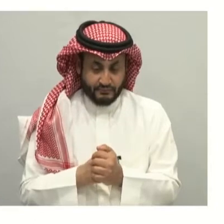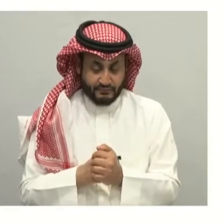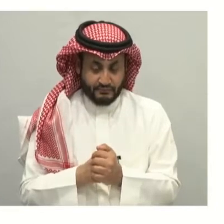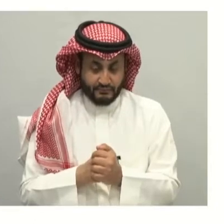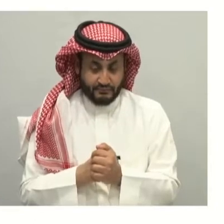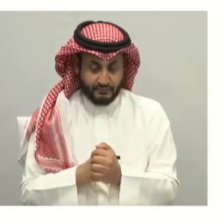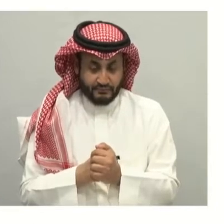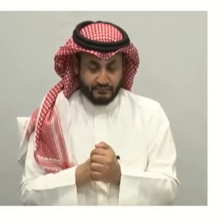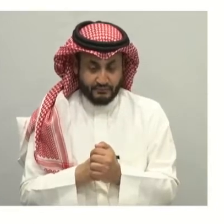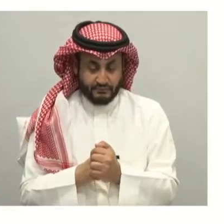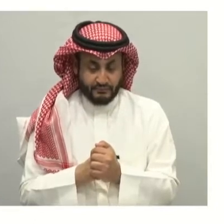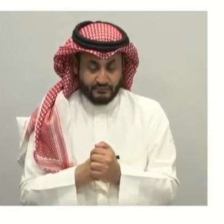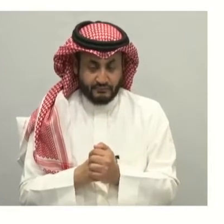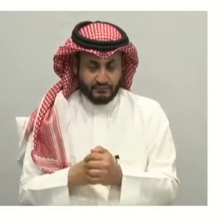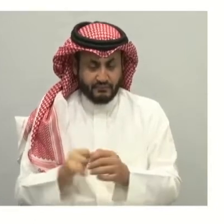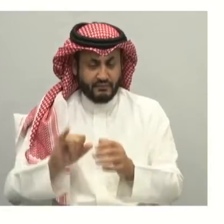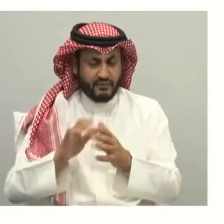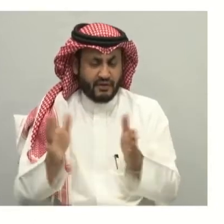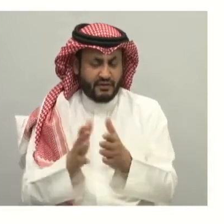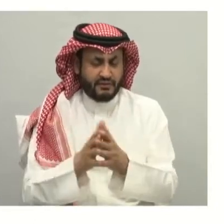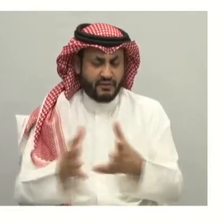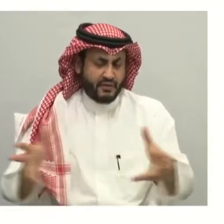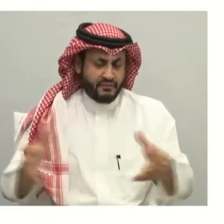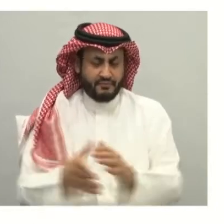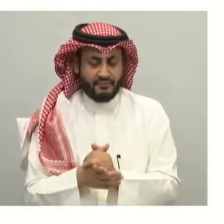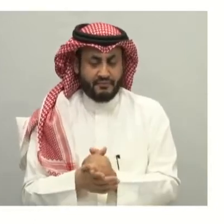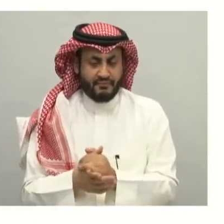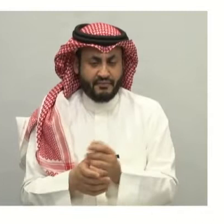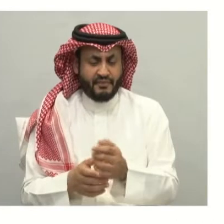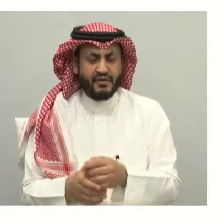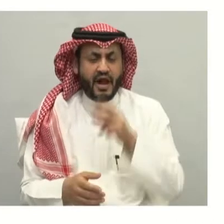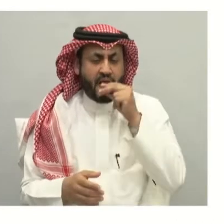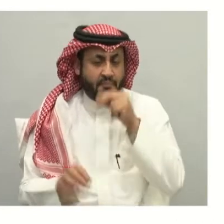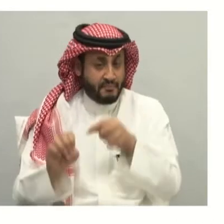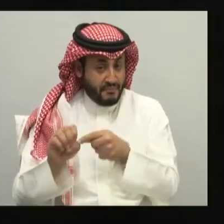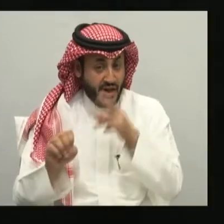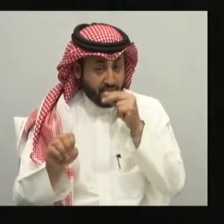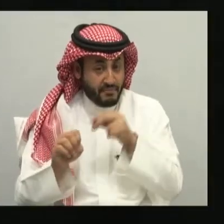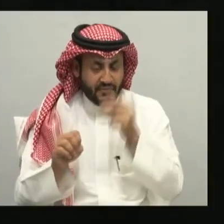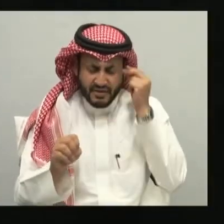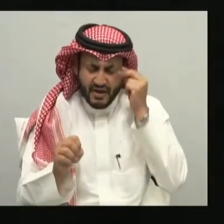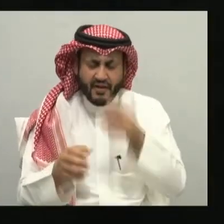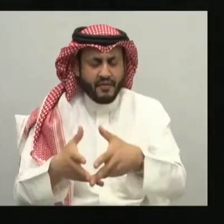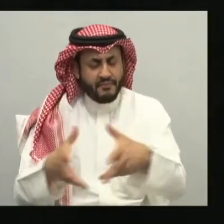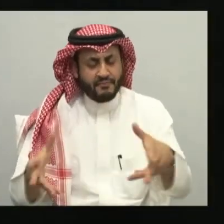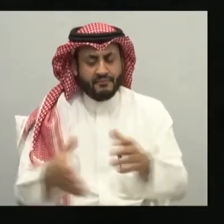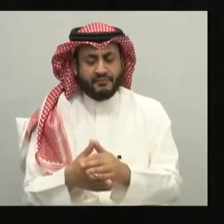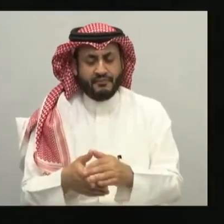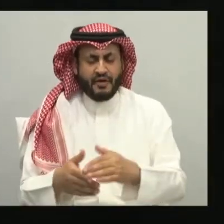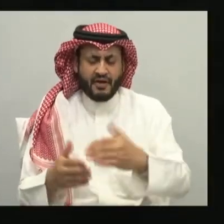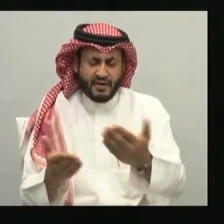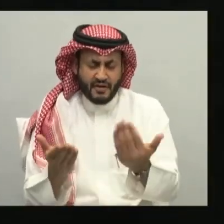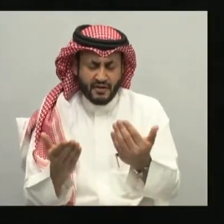short I or the long I with the silent E. Okay? Now let's take a step back